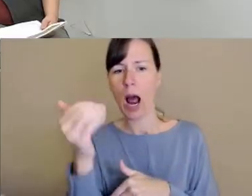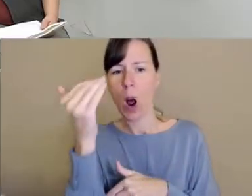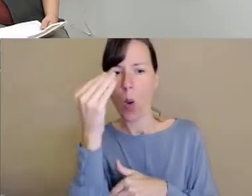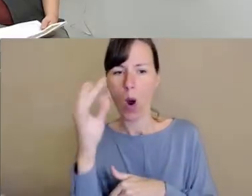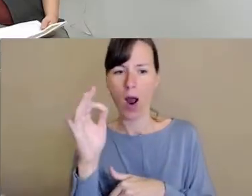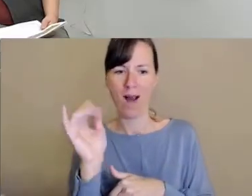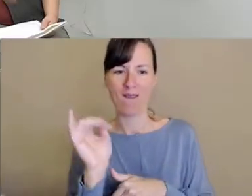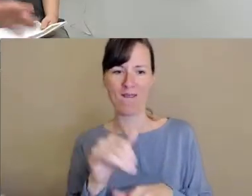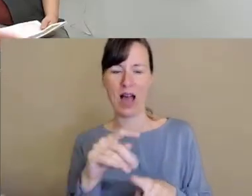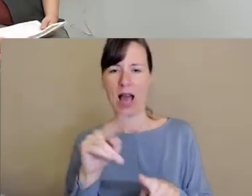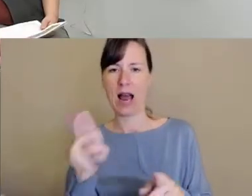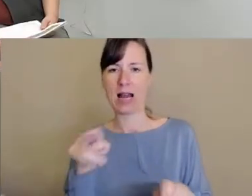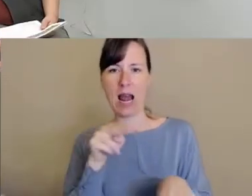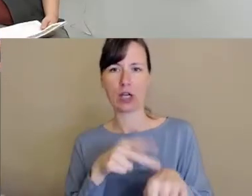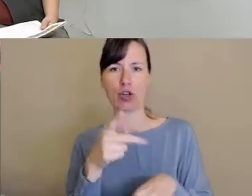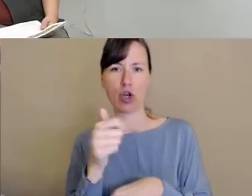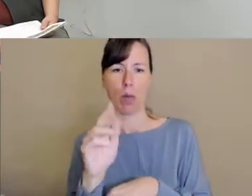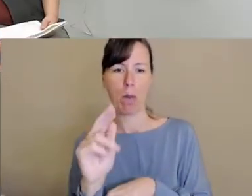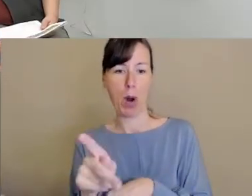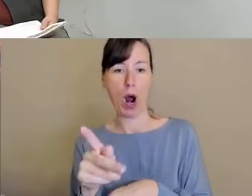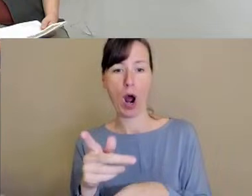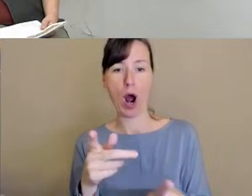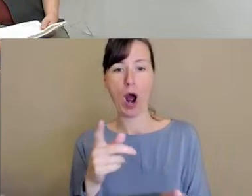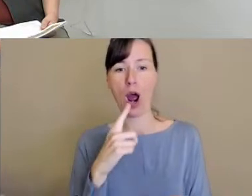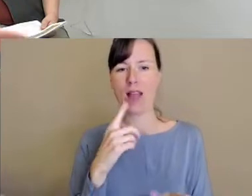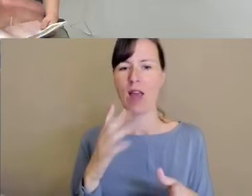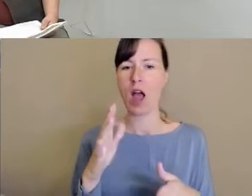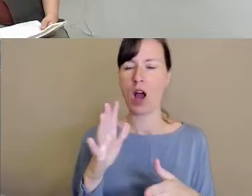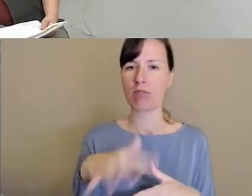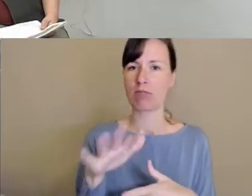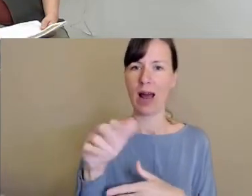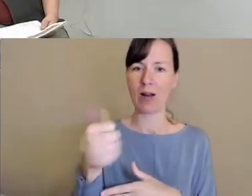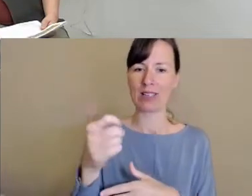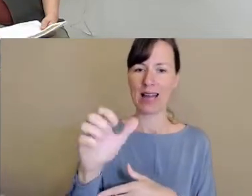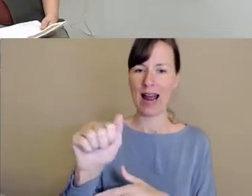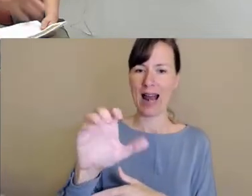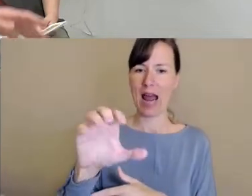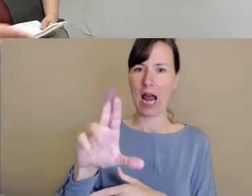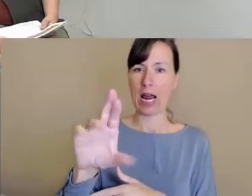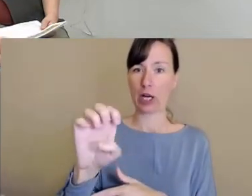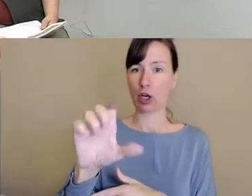that's over by the hospital, and